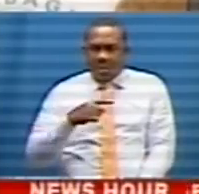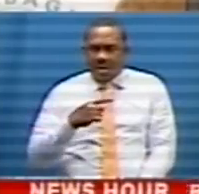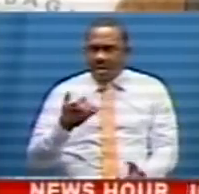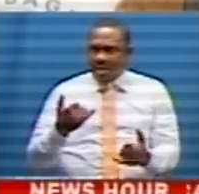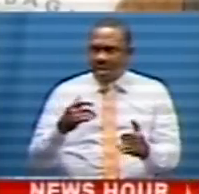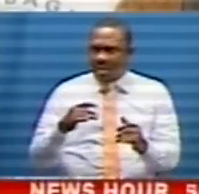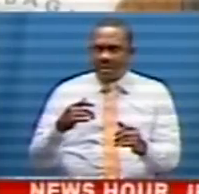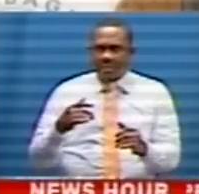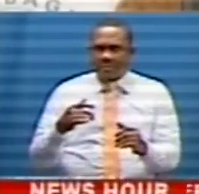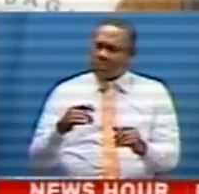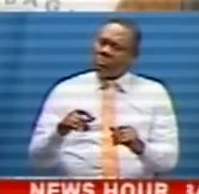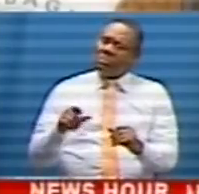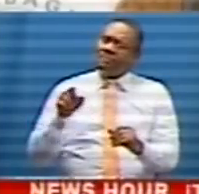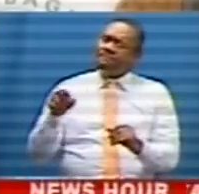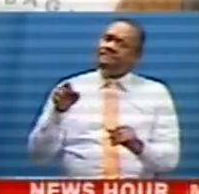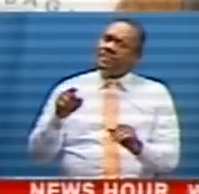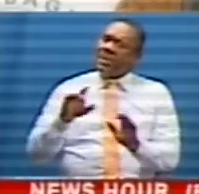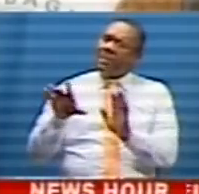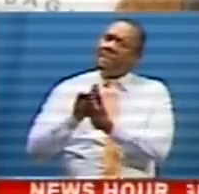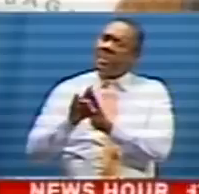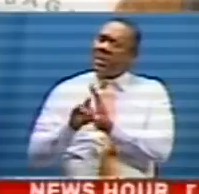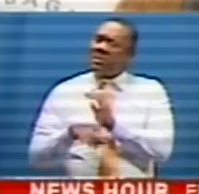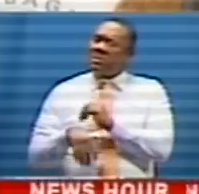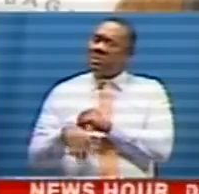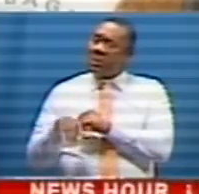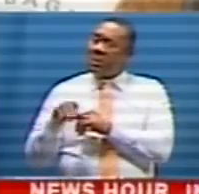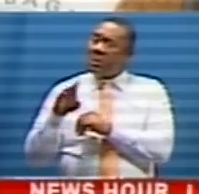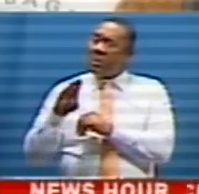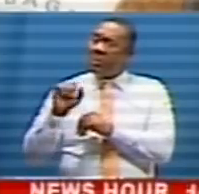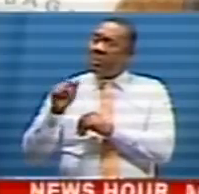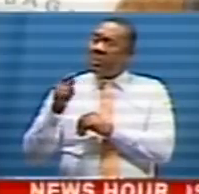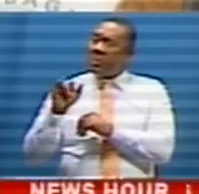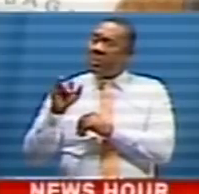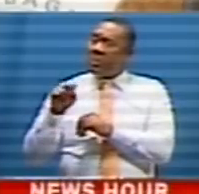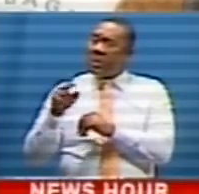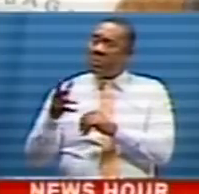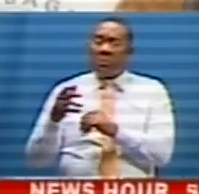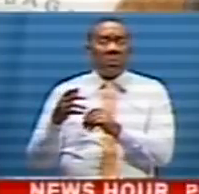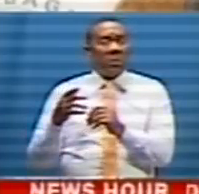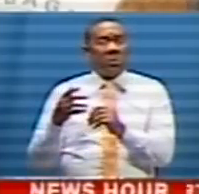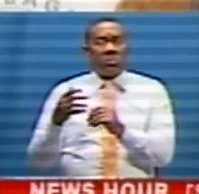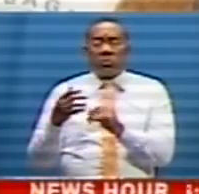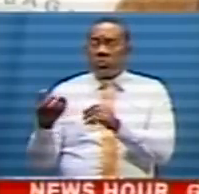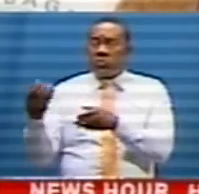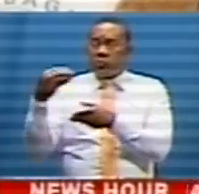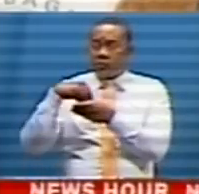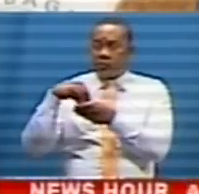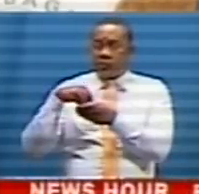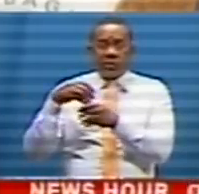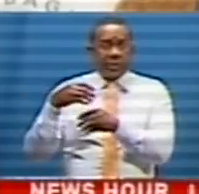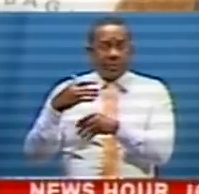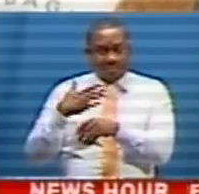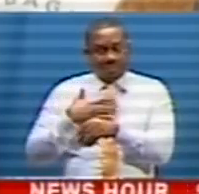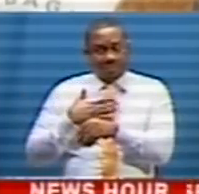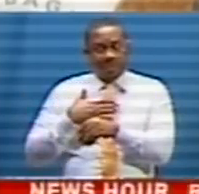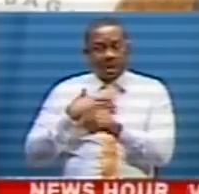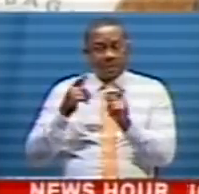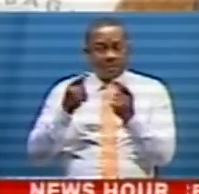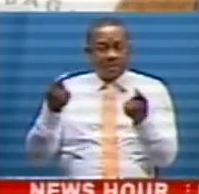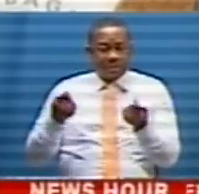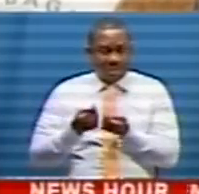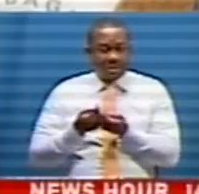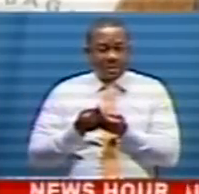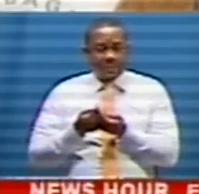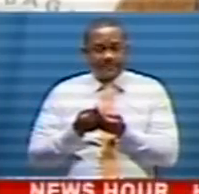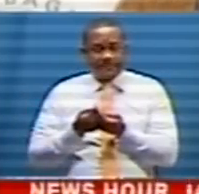He's one of those who have joined the movement to create a free and just world. We just